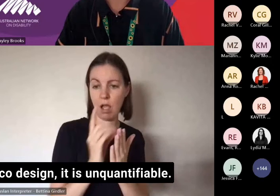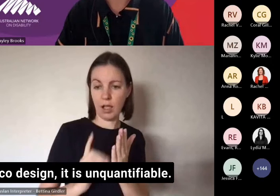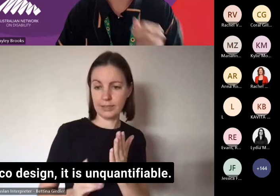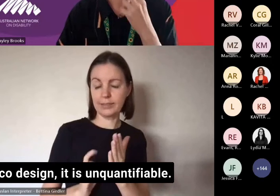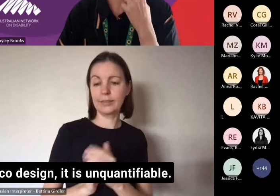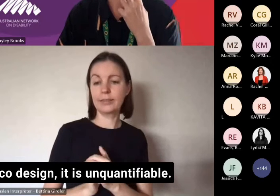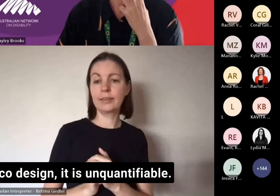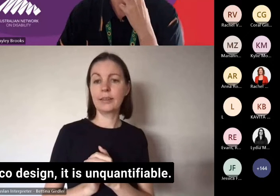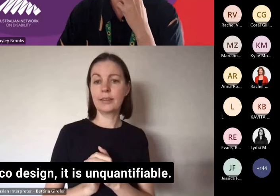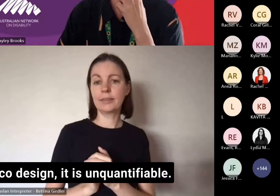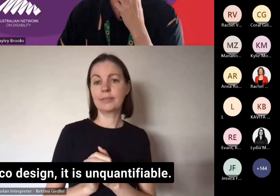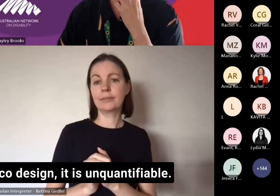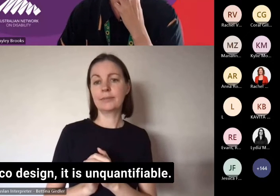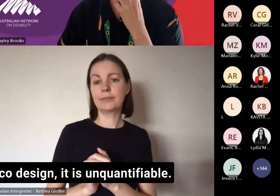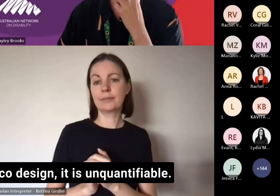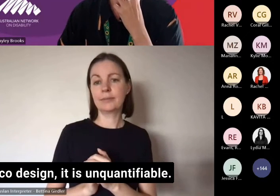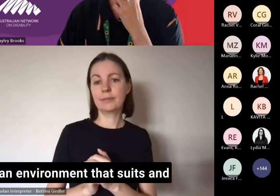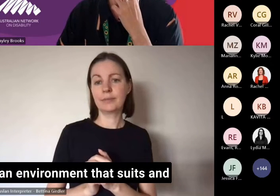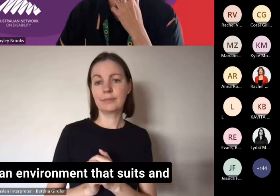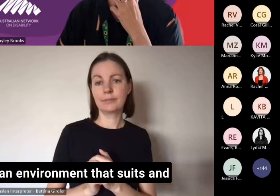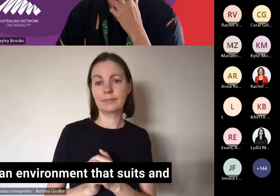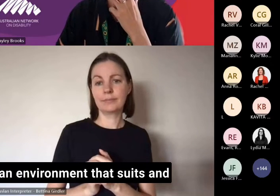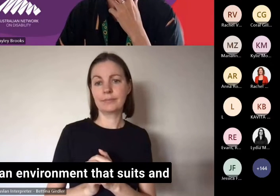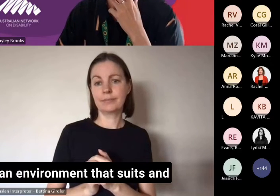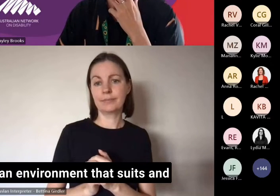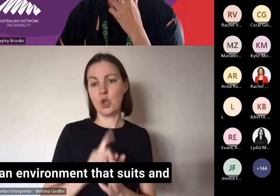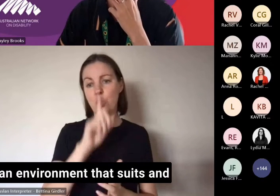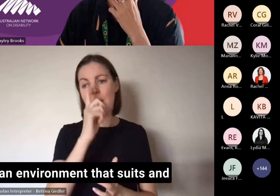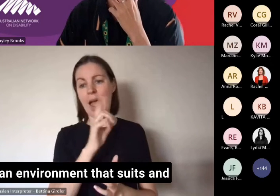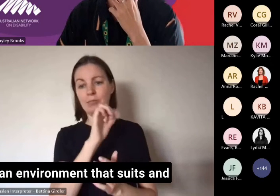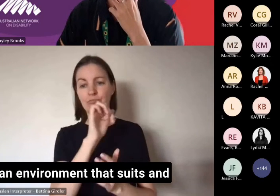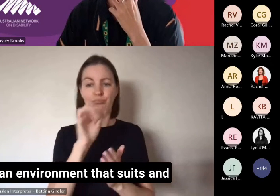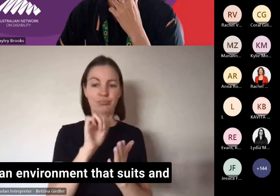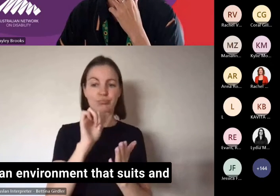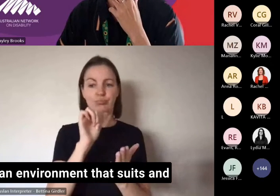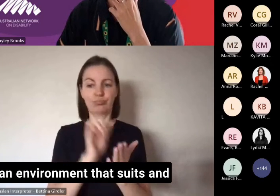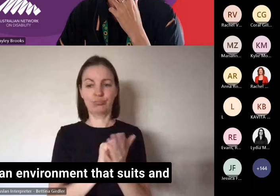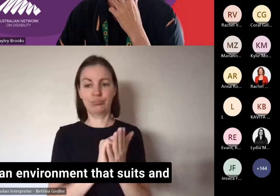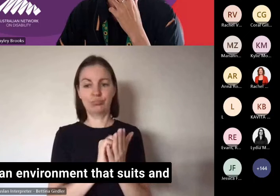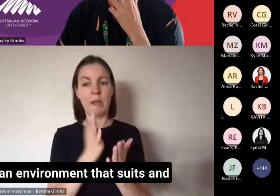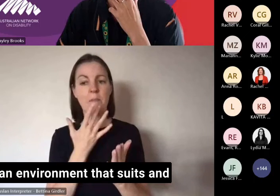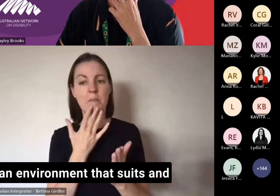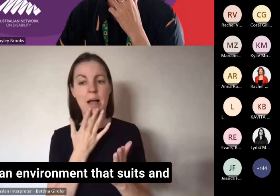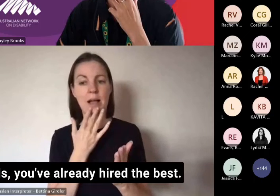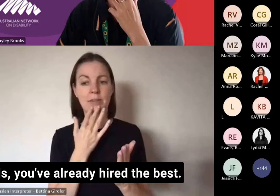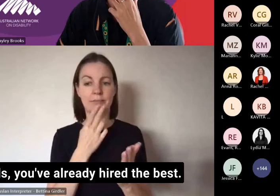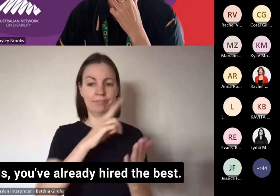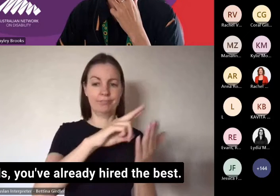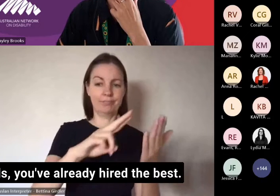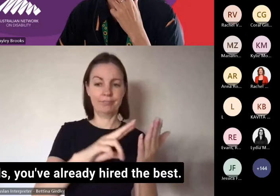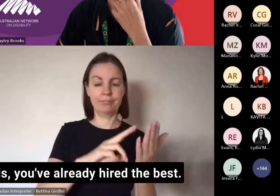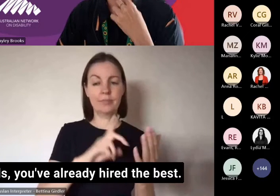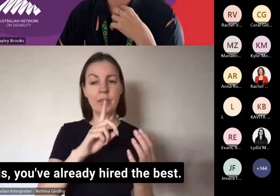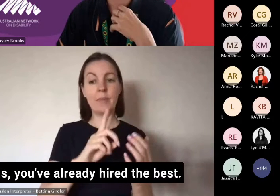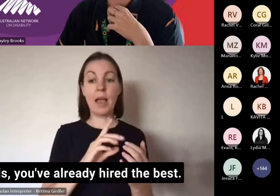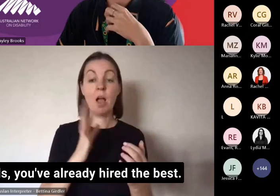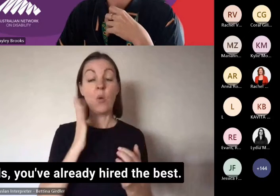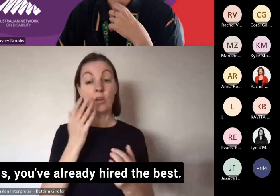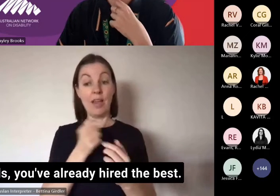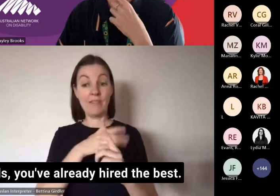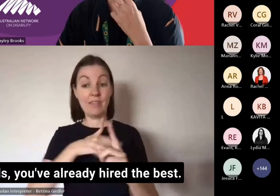it is unquantifiable. But when you've got an environment that suits and supports people's